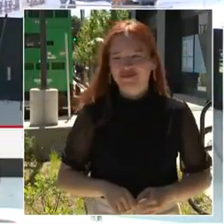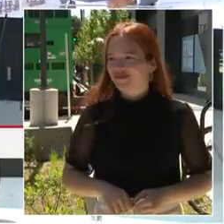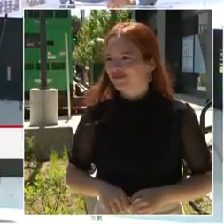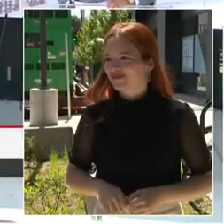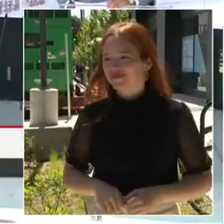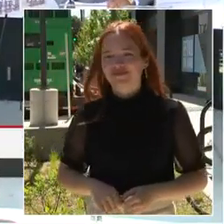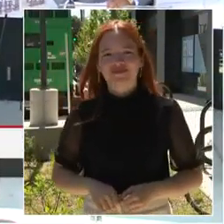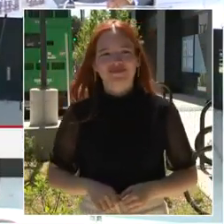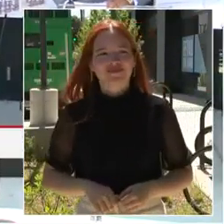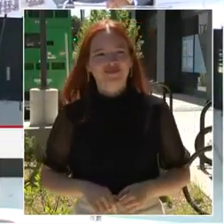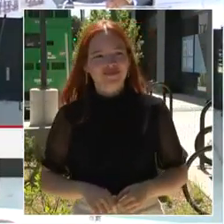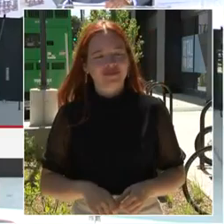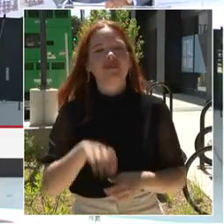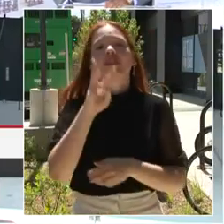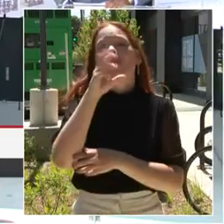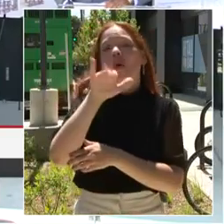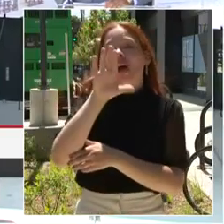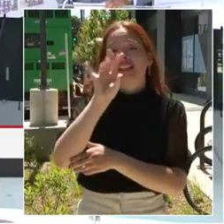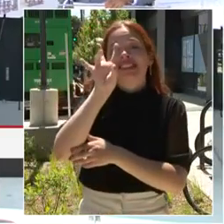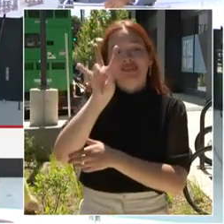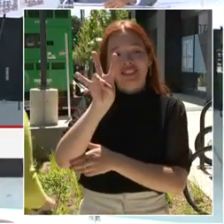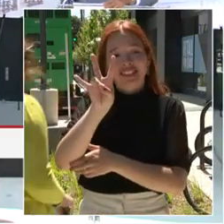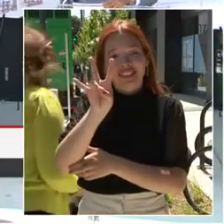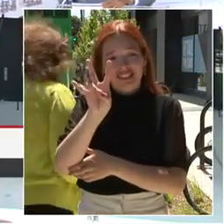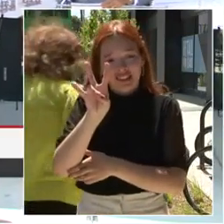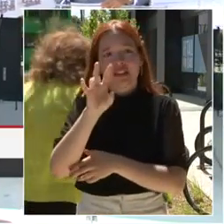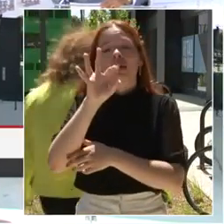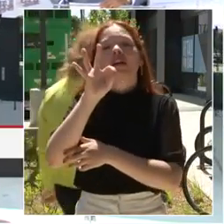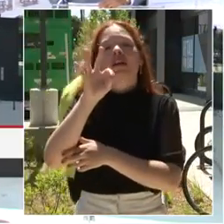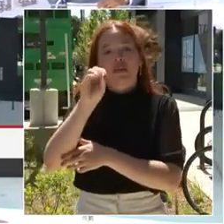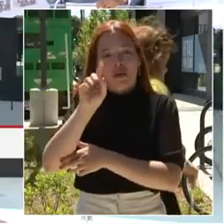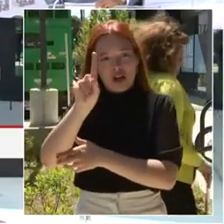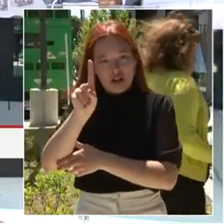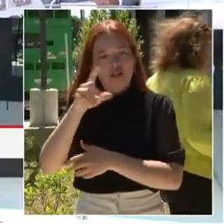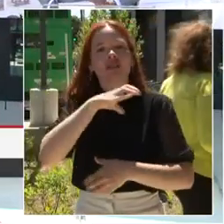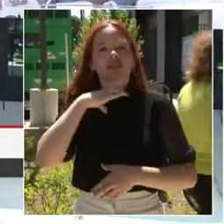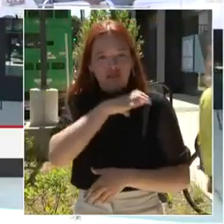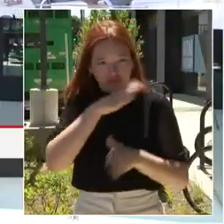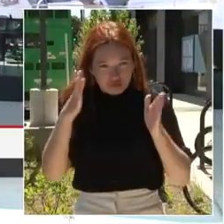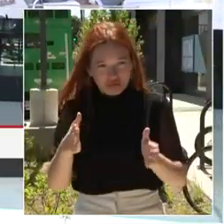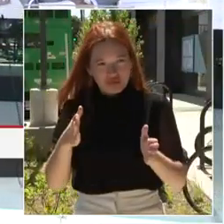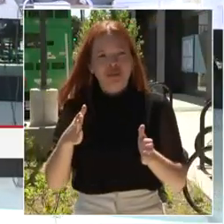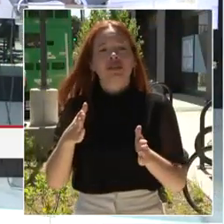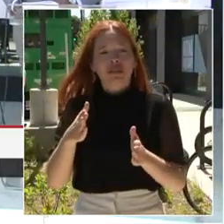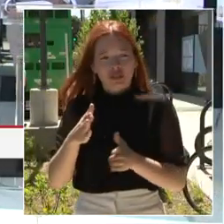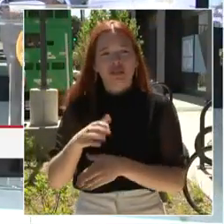ANC 7F01 Commissioner Tyrell Holcomb, thank you for your advocacy and support.